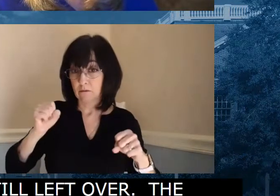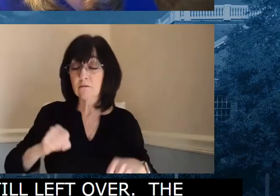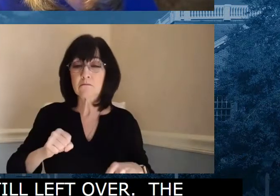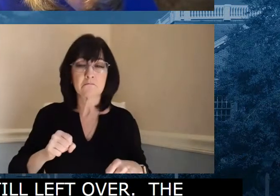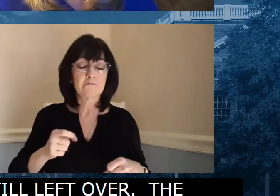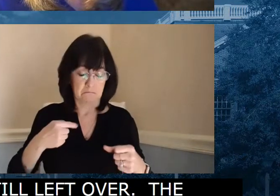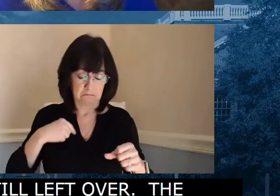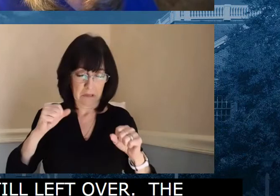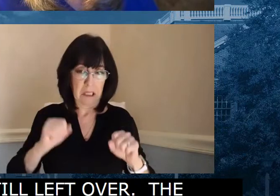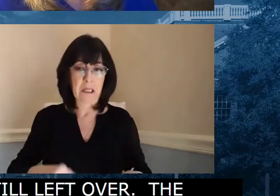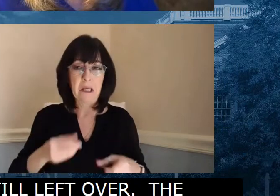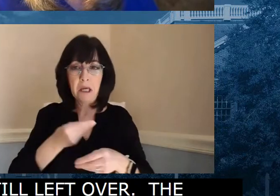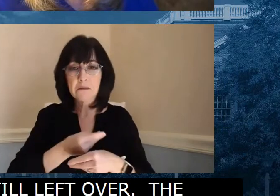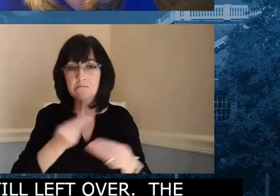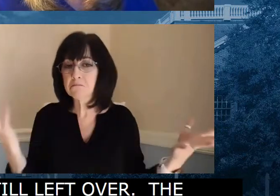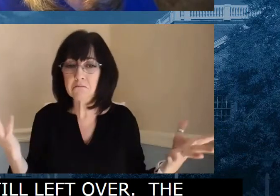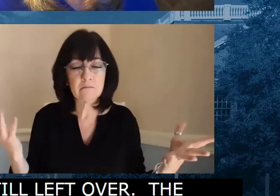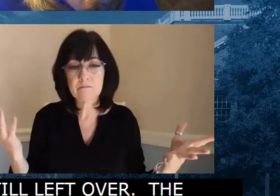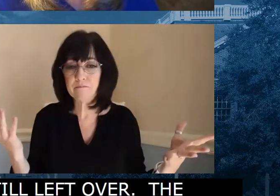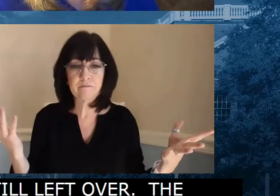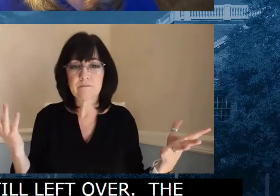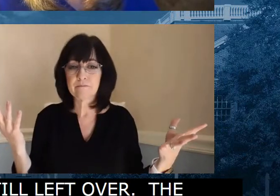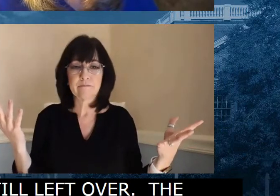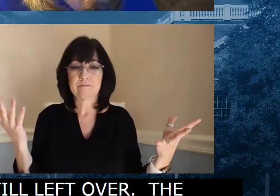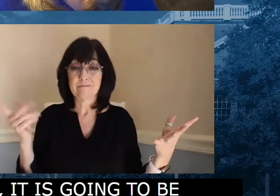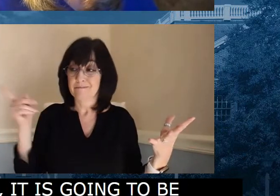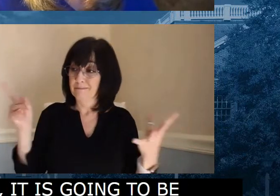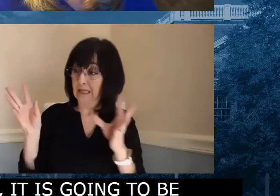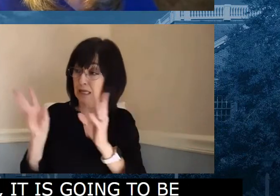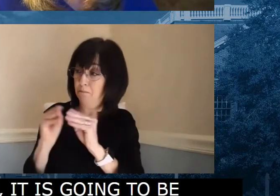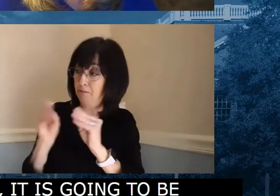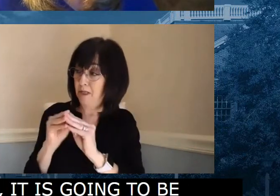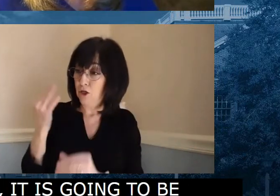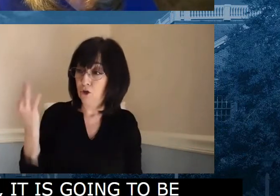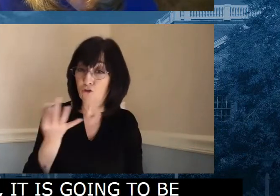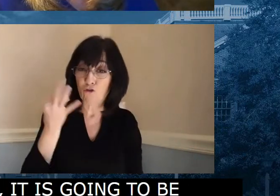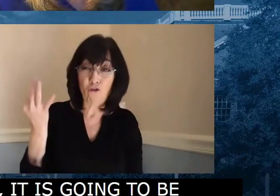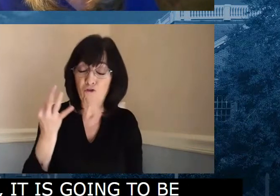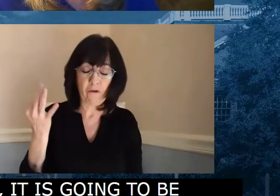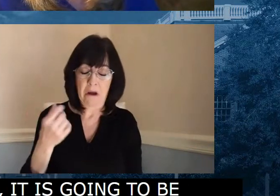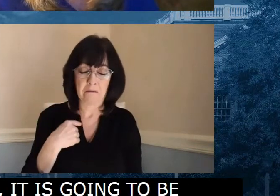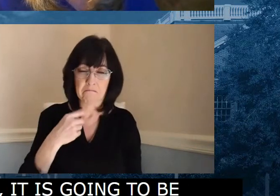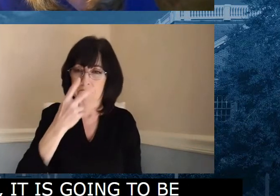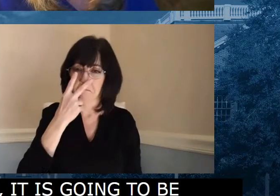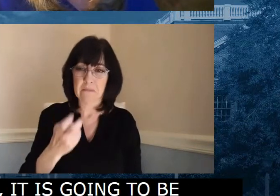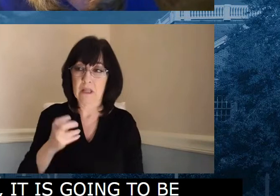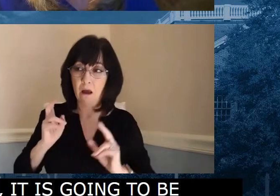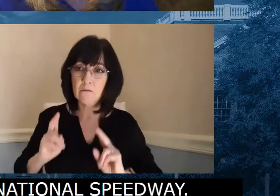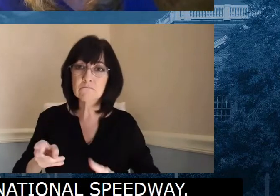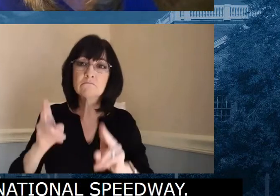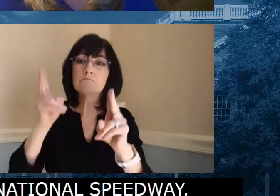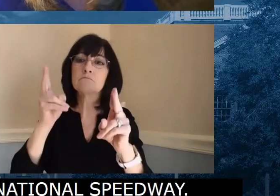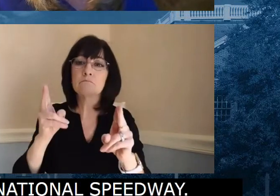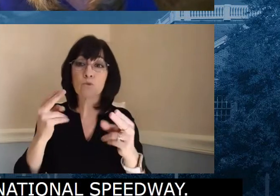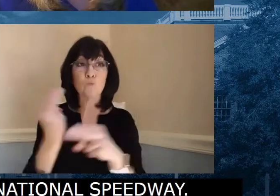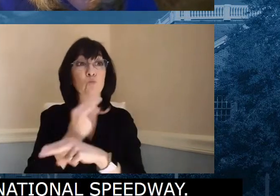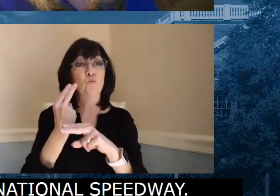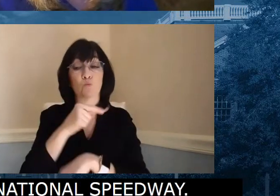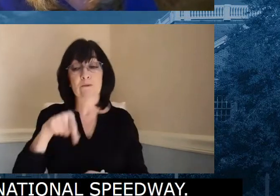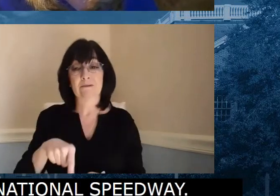Speedway. We're not going to, if it gets Friday, there's no reason to rush into it to use it this weekend. We know there's going to be questions. There's going to be,